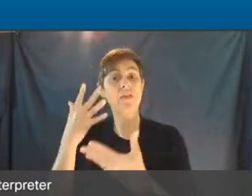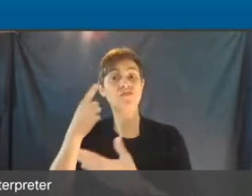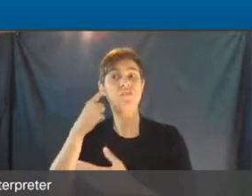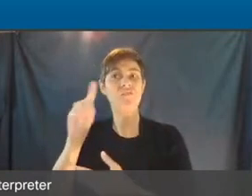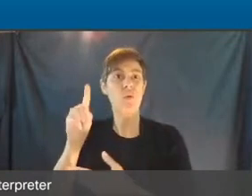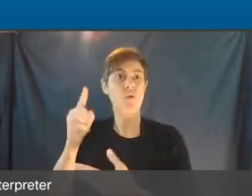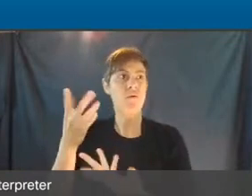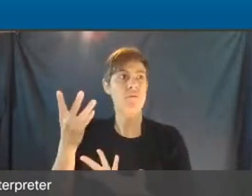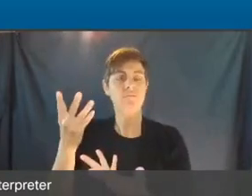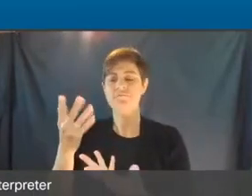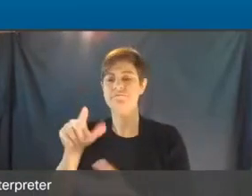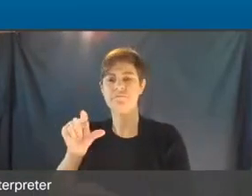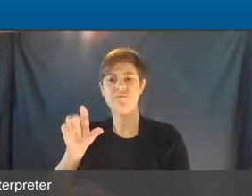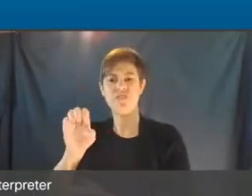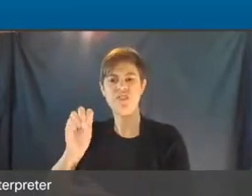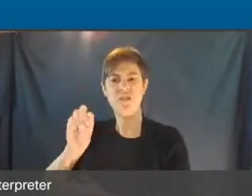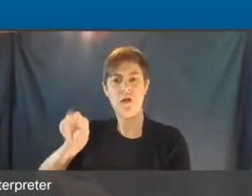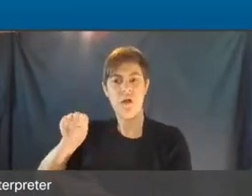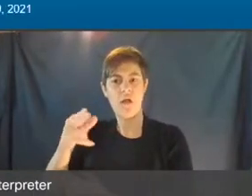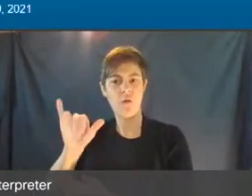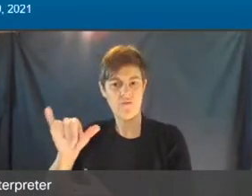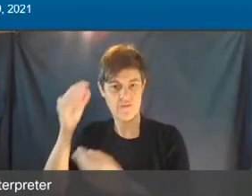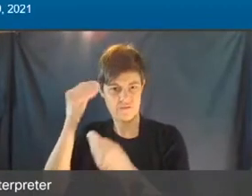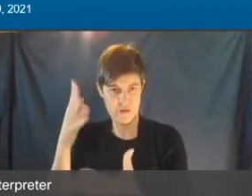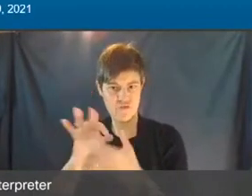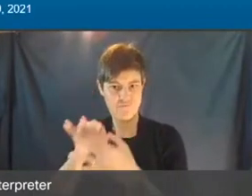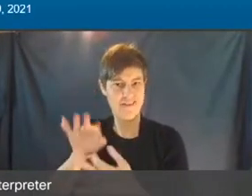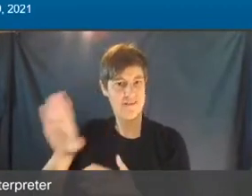geography within the states.